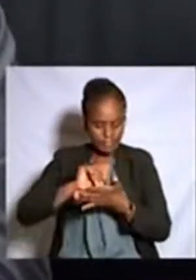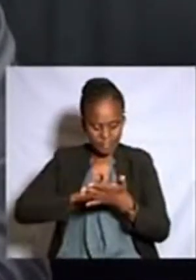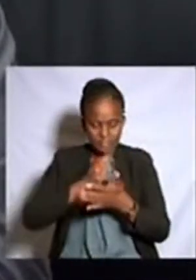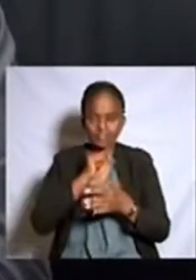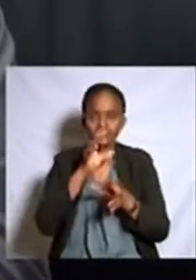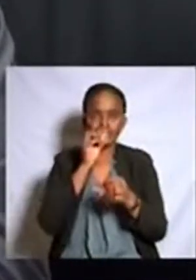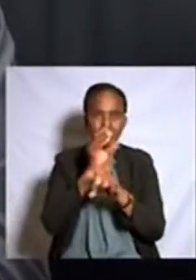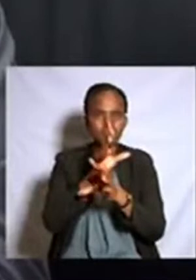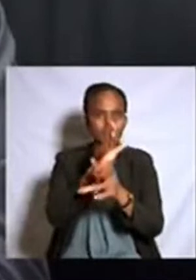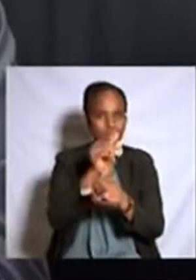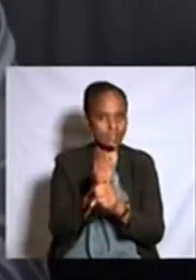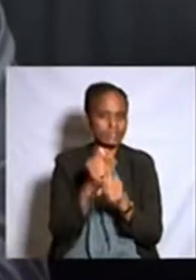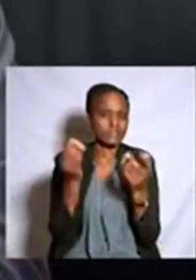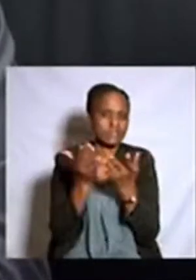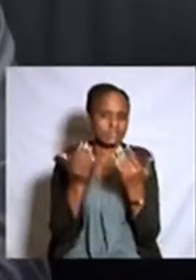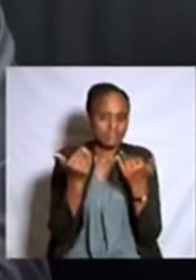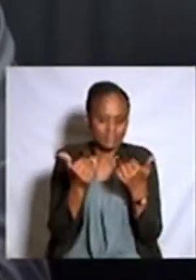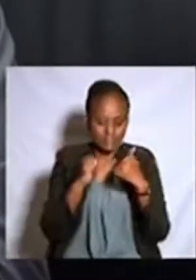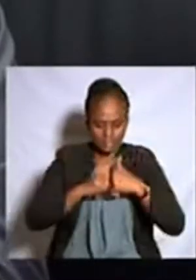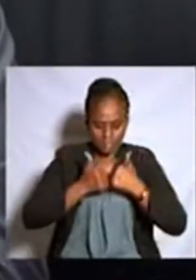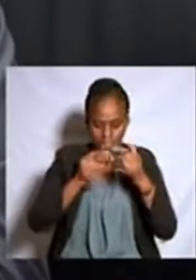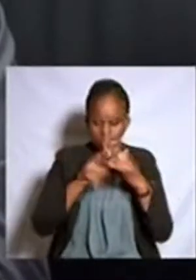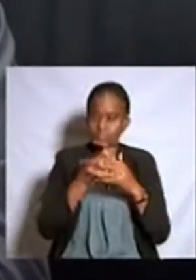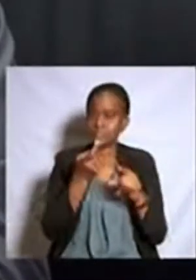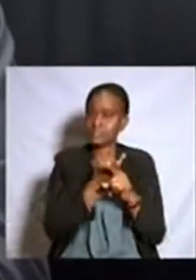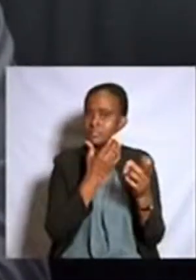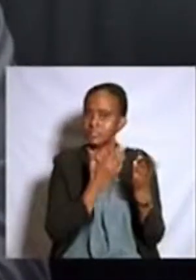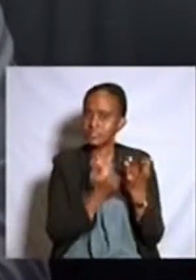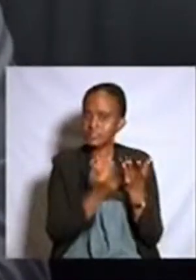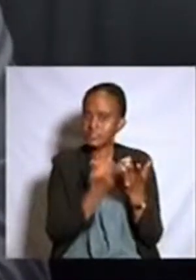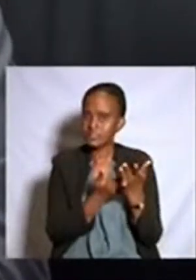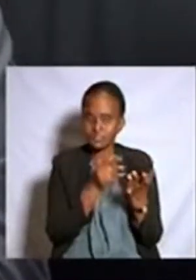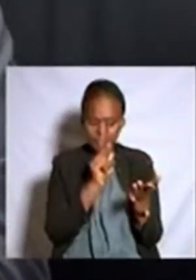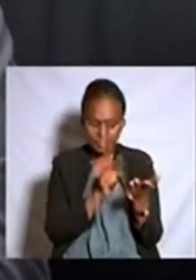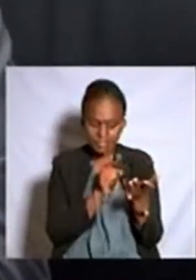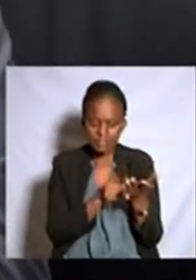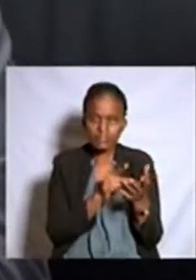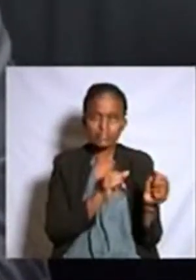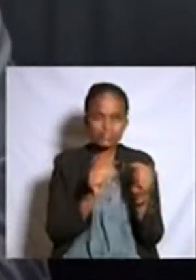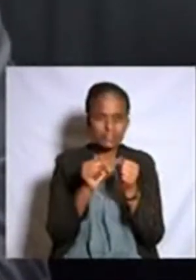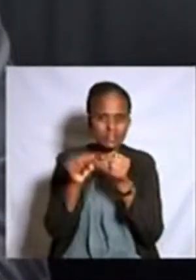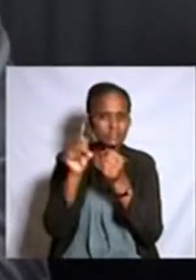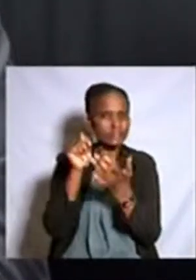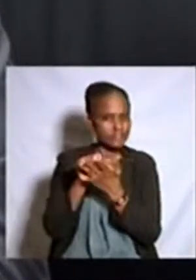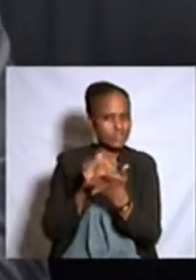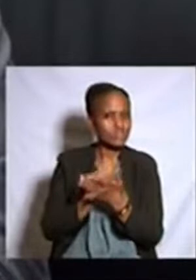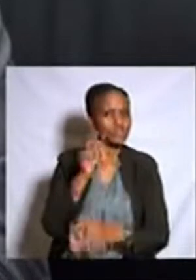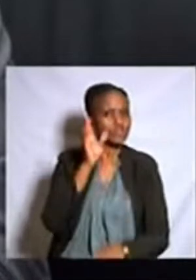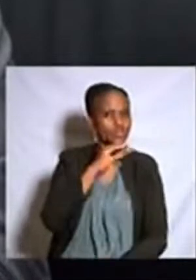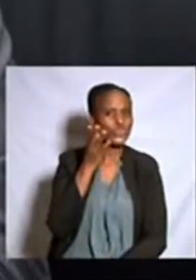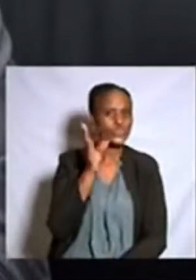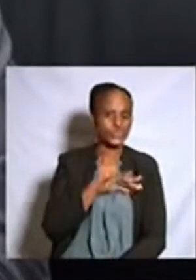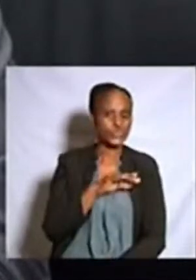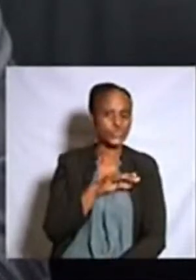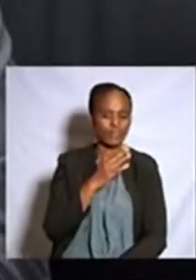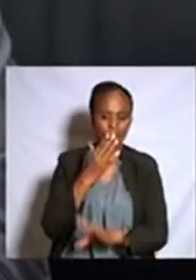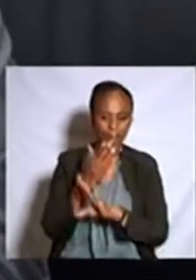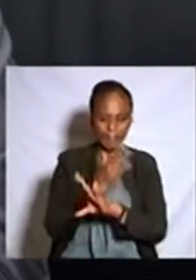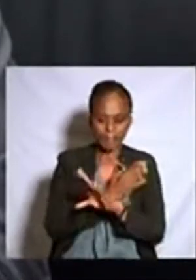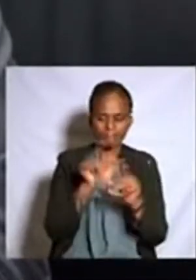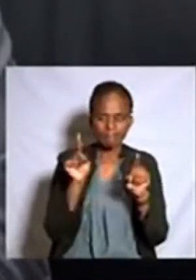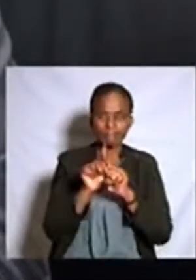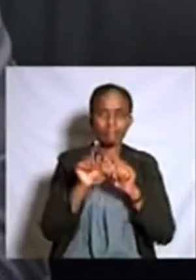receive the system. So let's start from here. Was this system tested before it